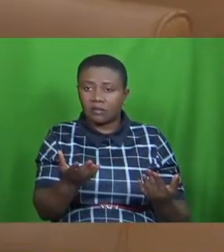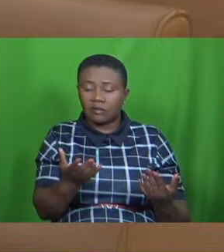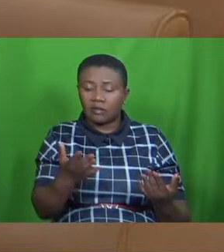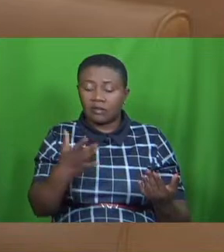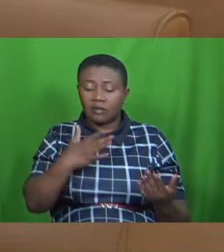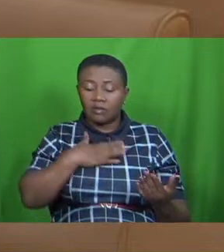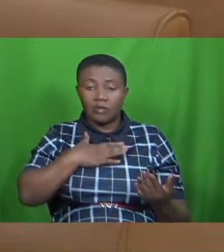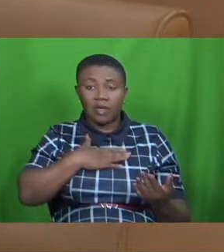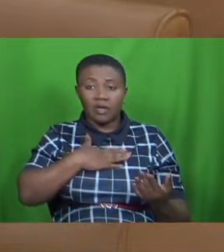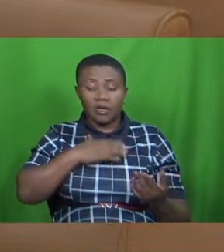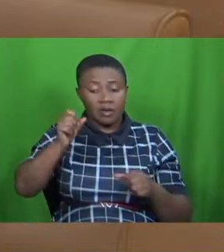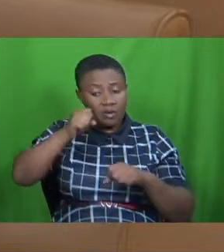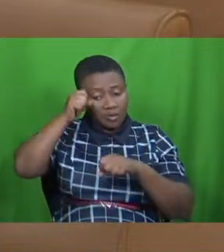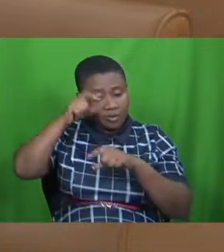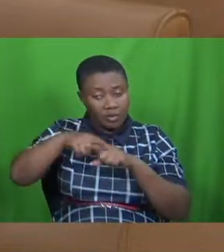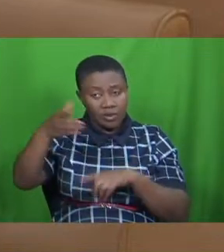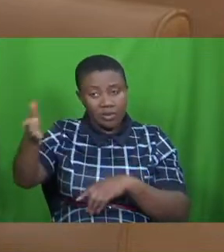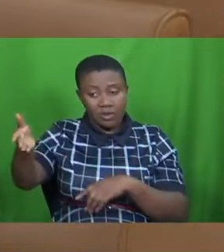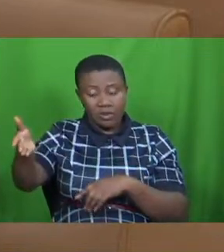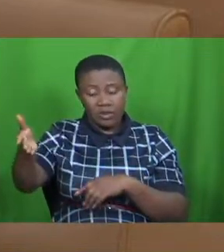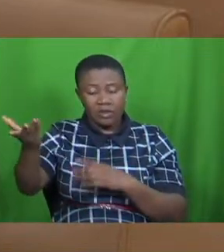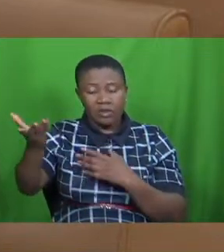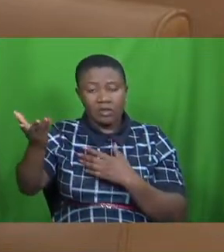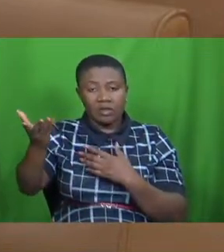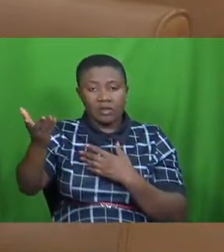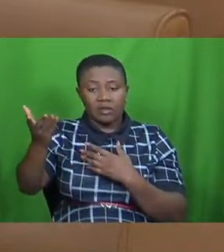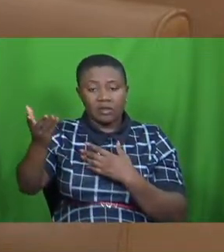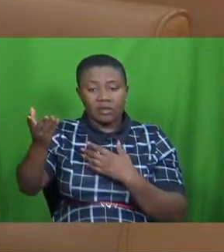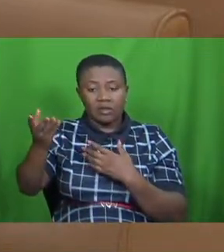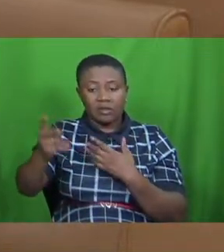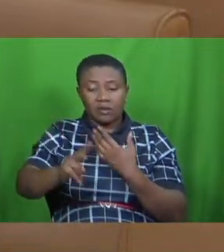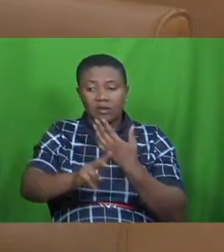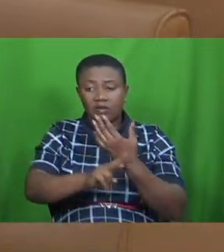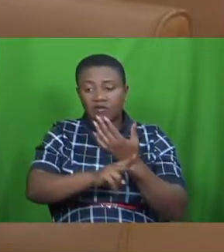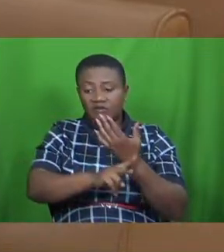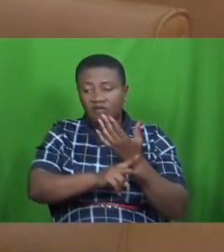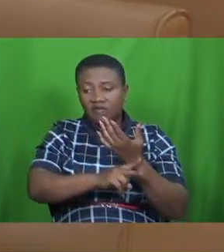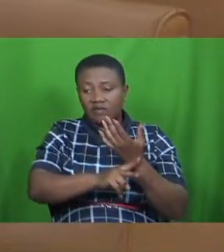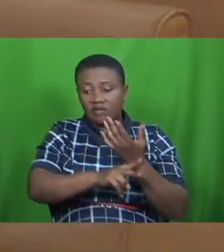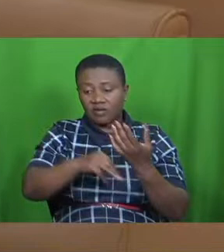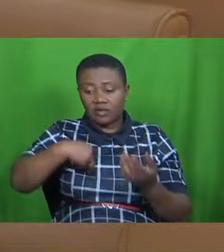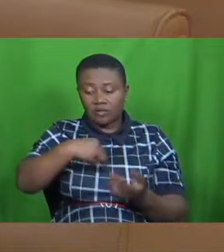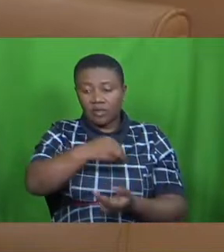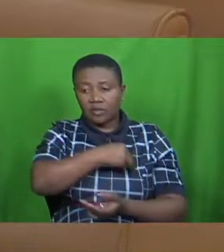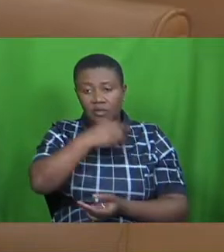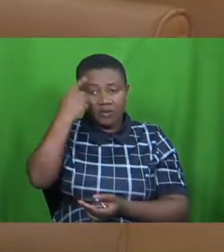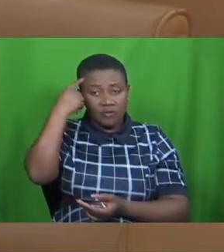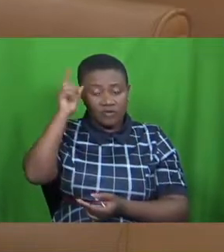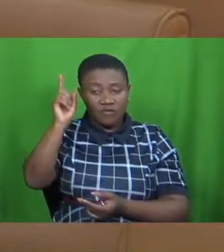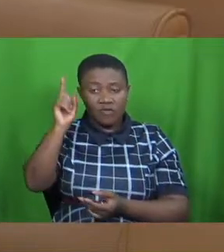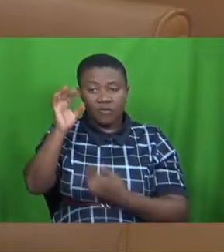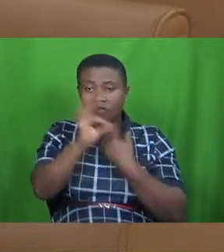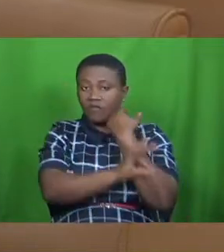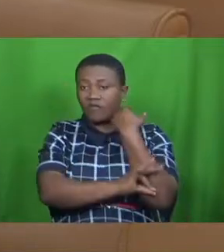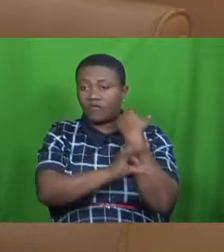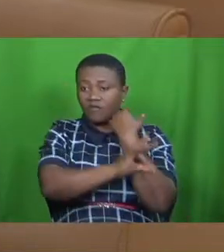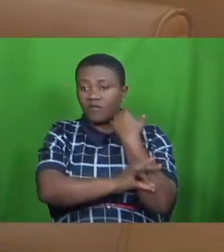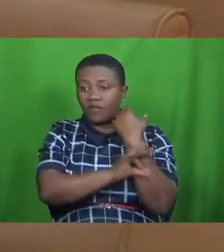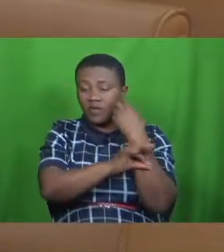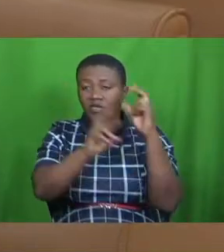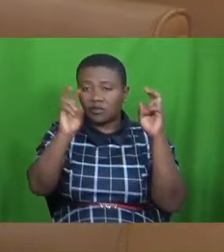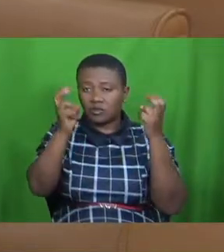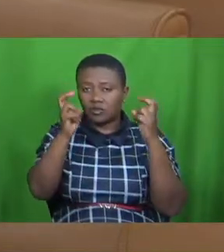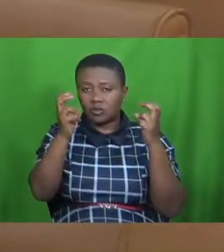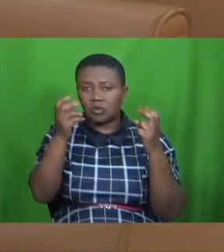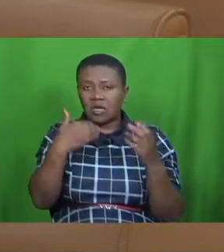Member for Foreign Affairs, has given some indication, and I'm sure in due course we can talk about that. So,